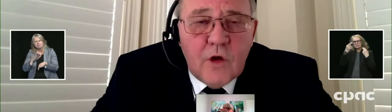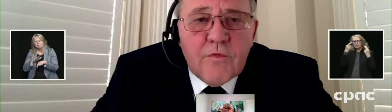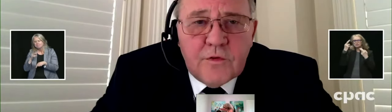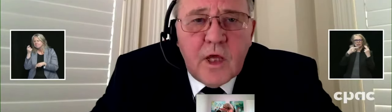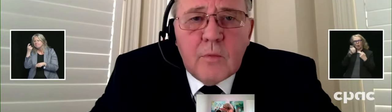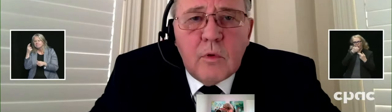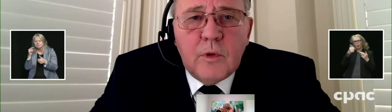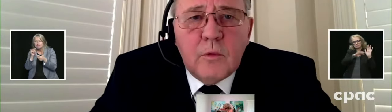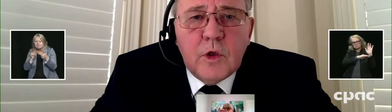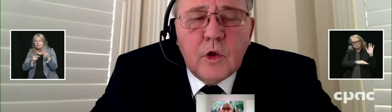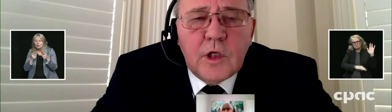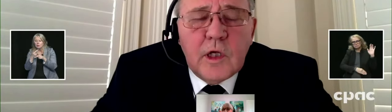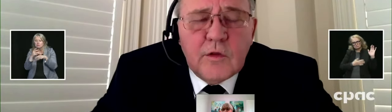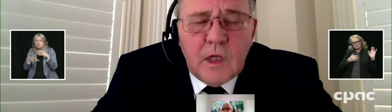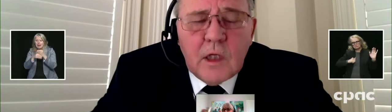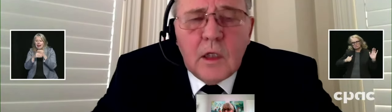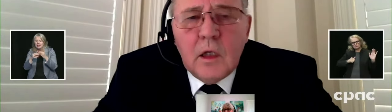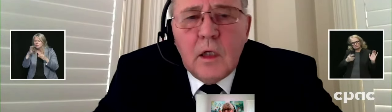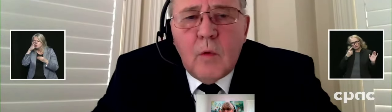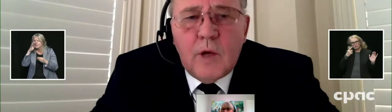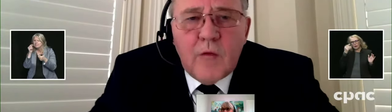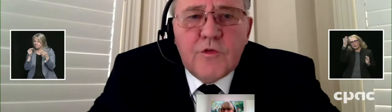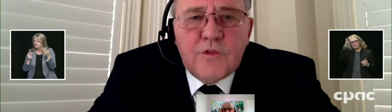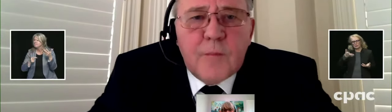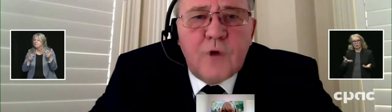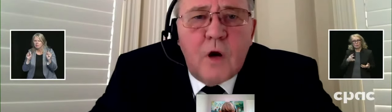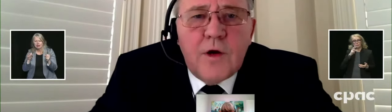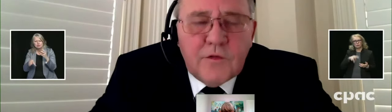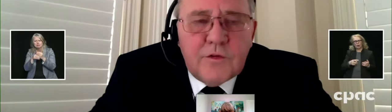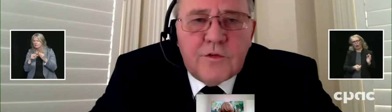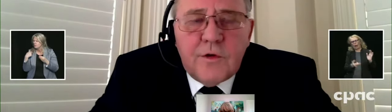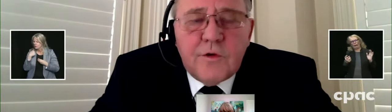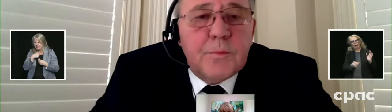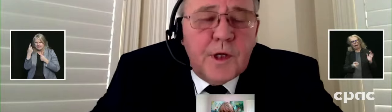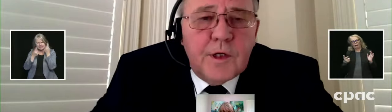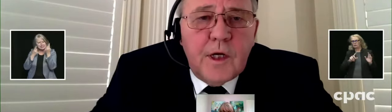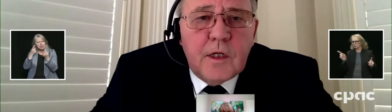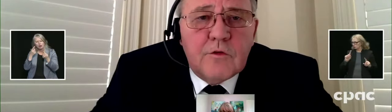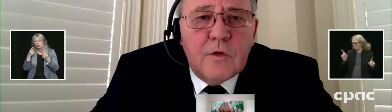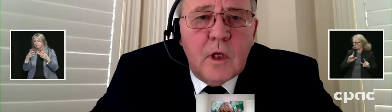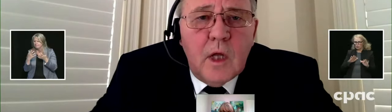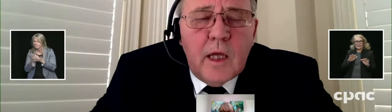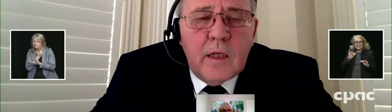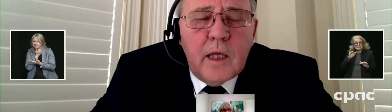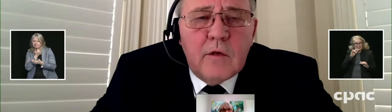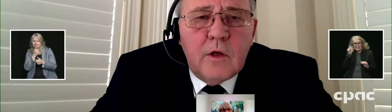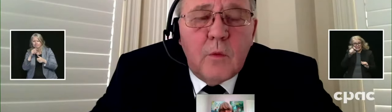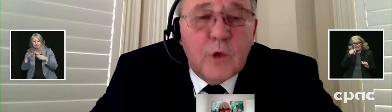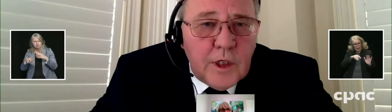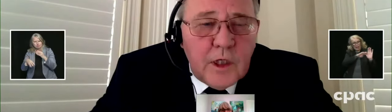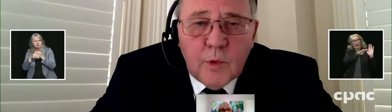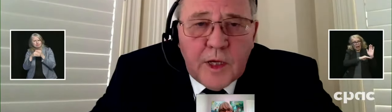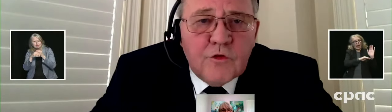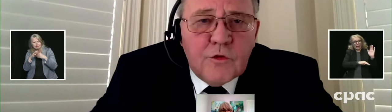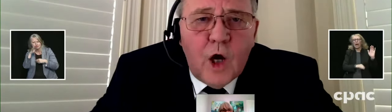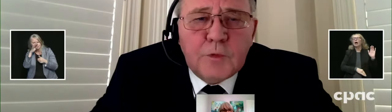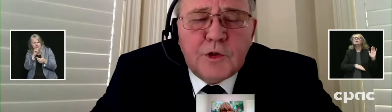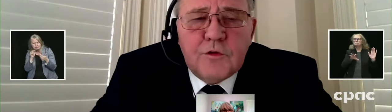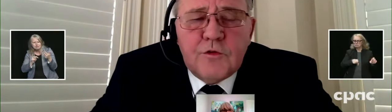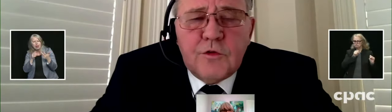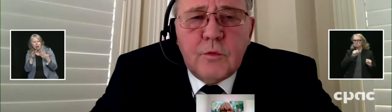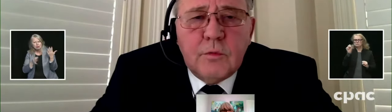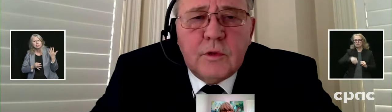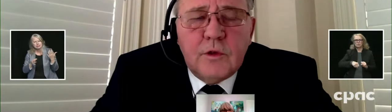off the table. We're looking at taking whatever steps are necessary to protect Canadians, and you know, we're looking at a range of options